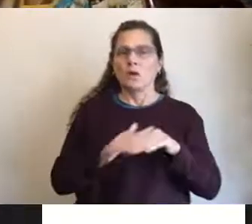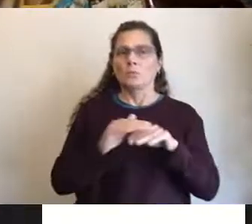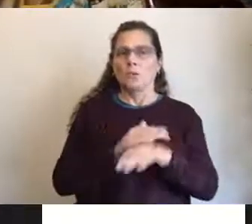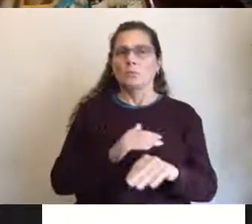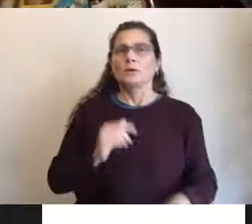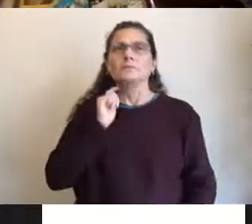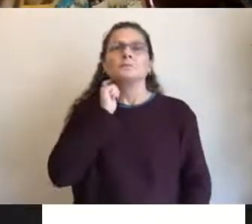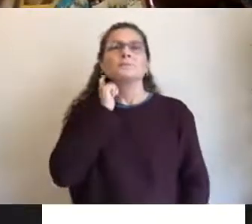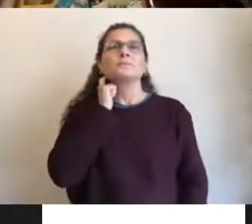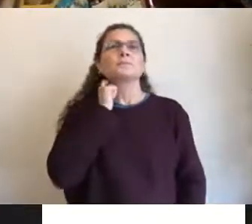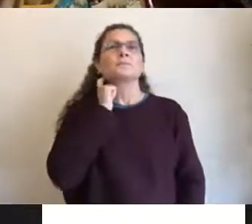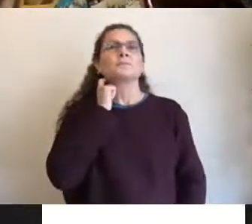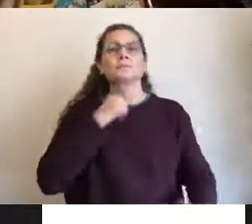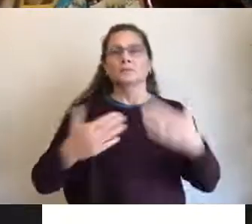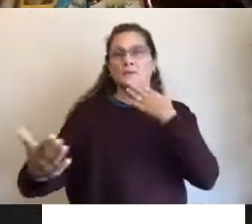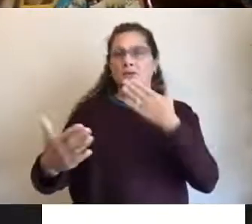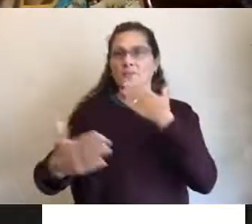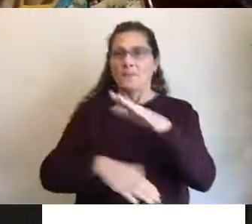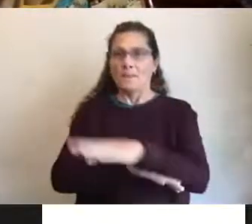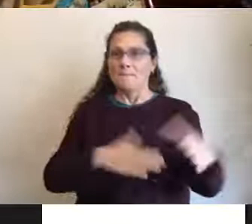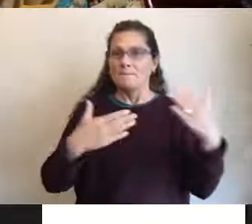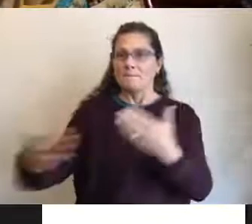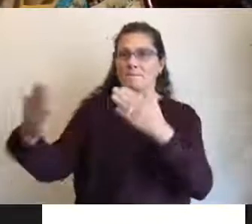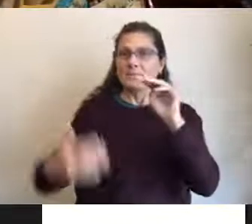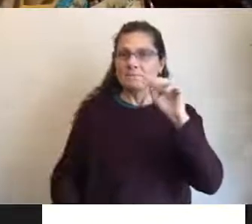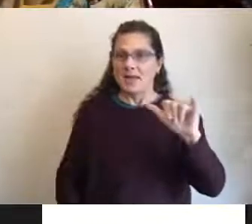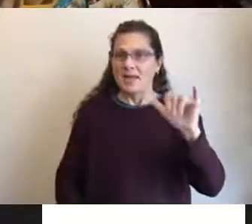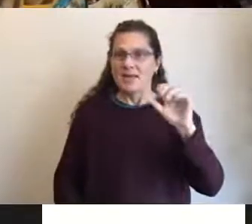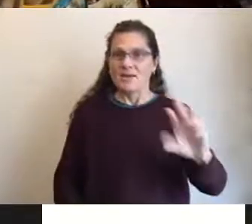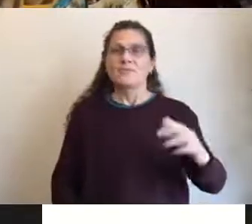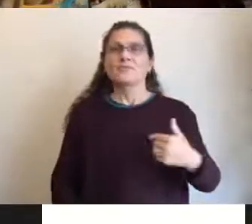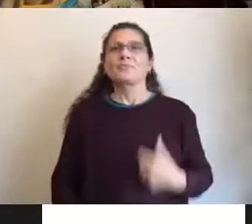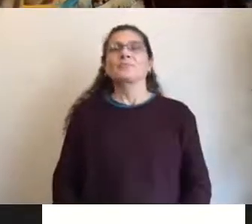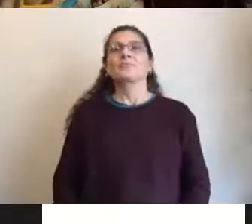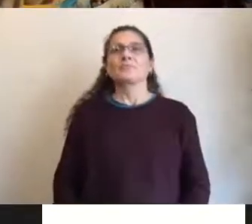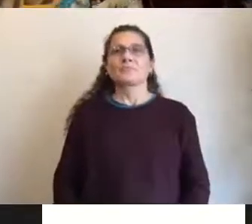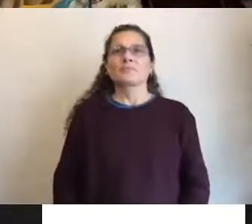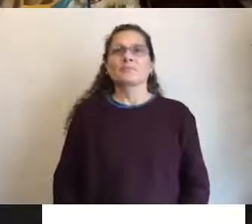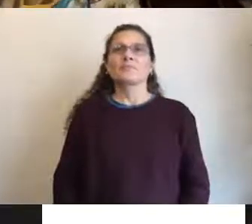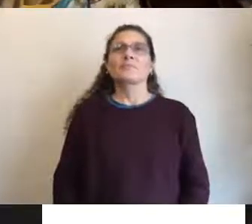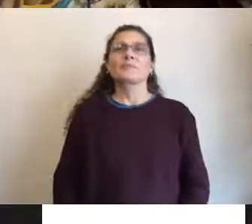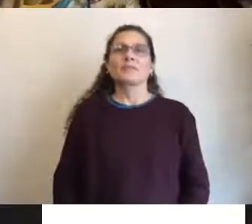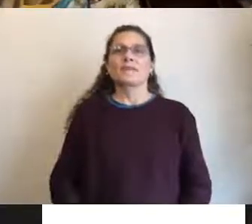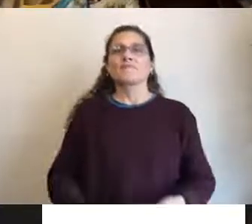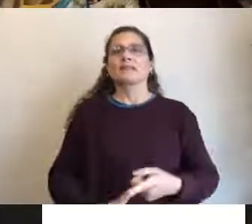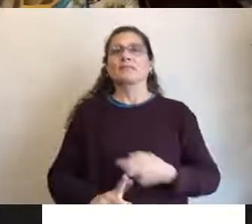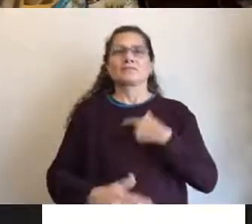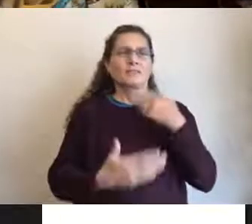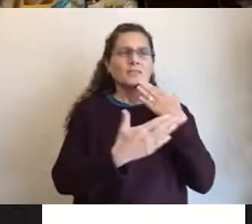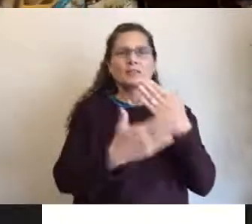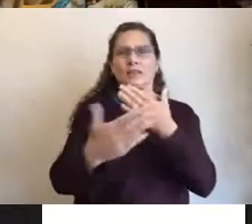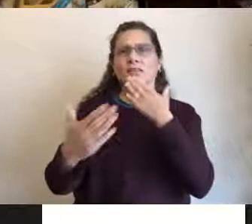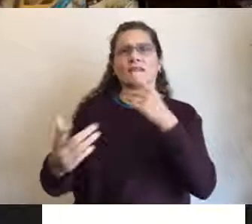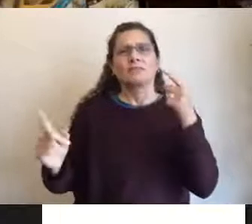everyone. I want to begin by giving a huge thank you to our Election Commissioner, Executive Director Claire